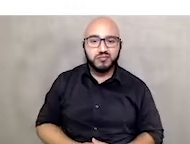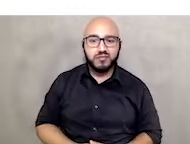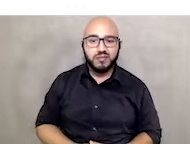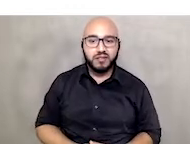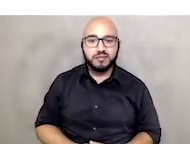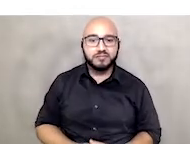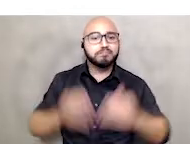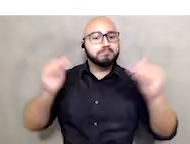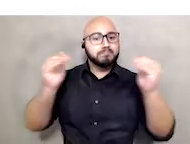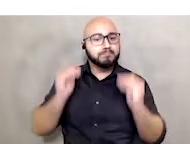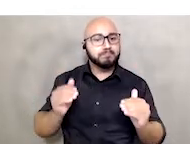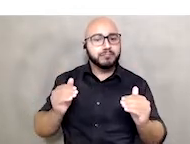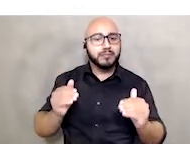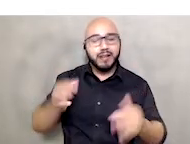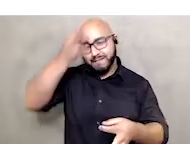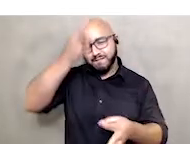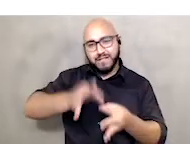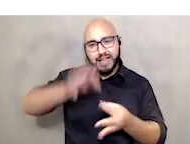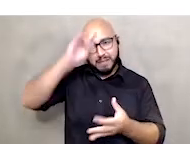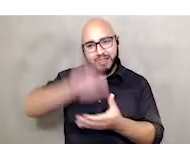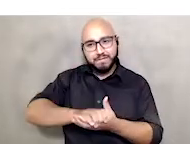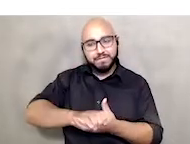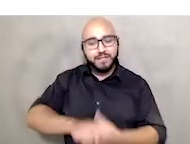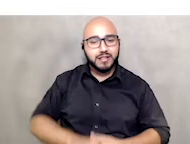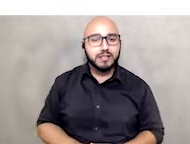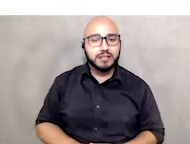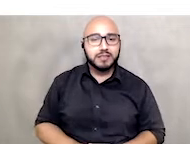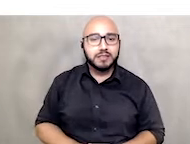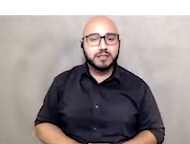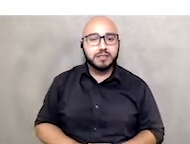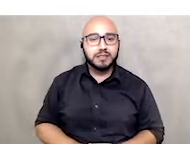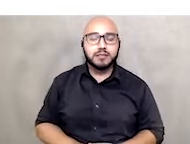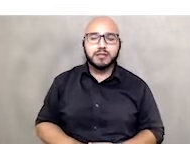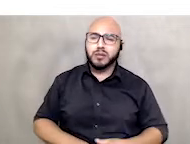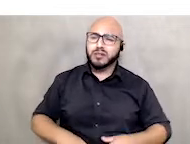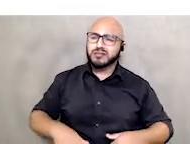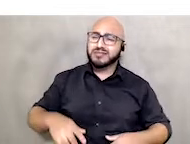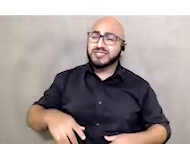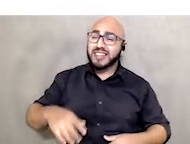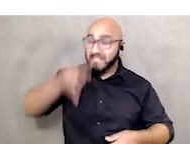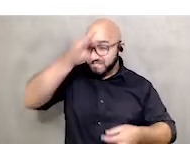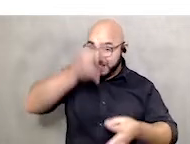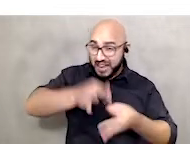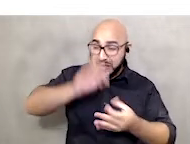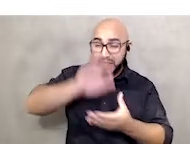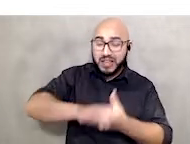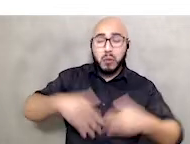The next, I want to talk about faith beliefs. And this has a significant impact on culture